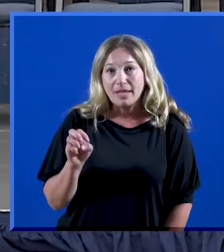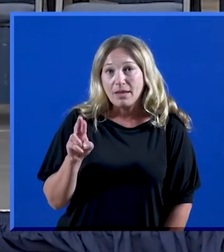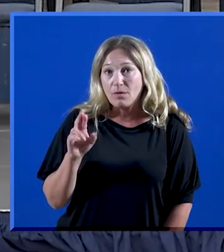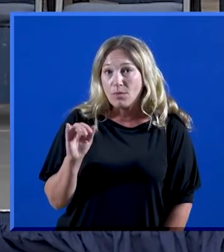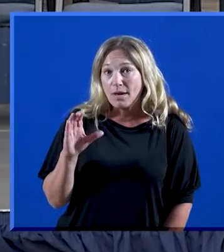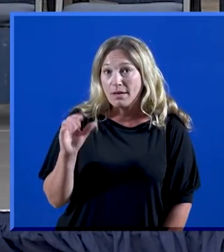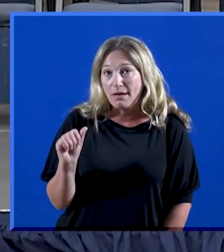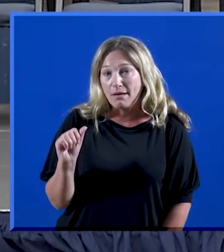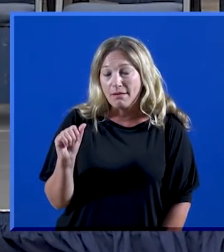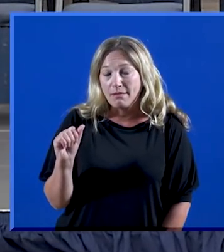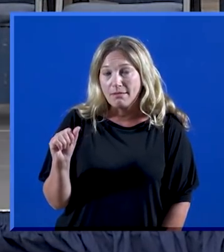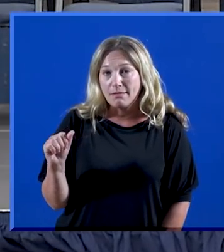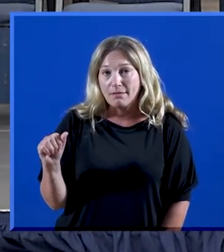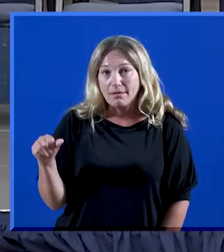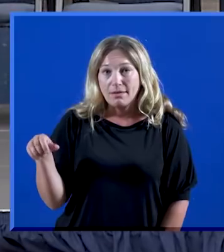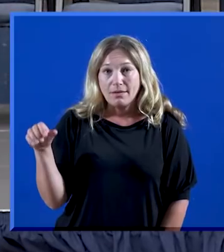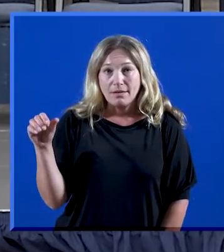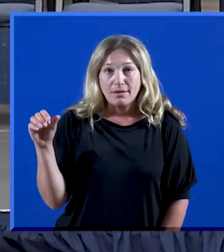Erica Agova.